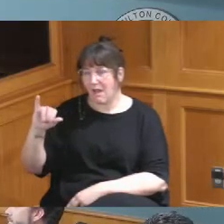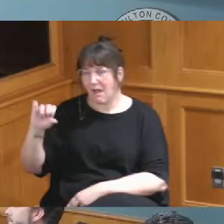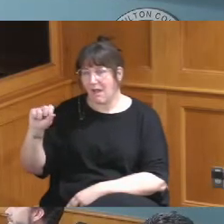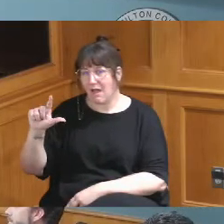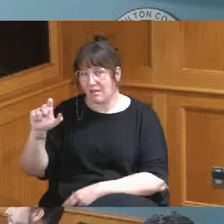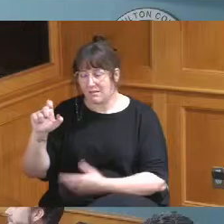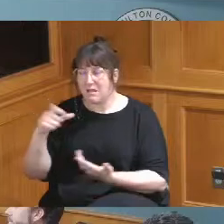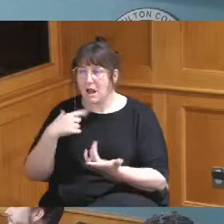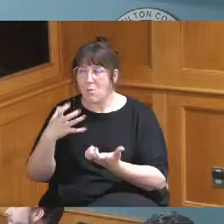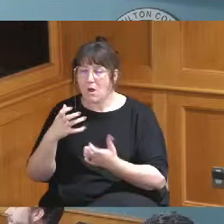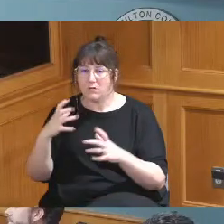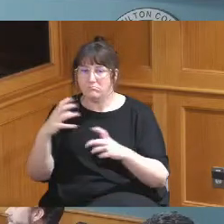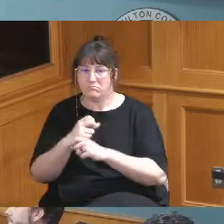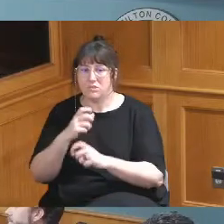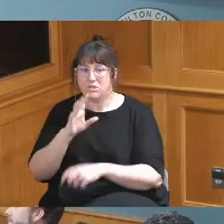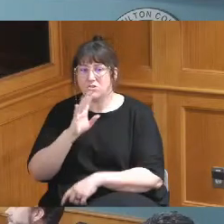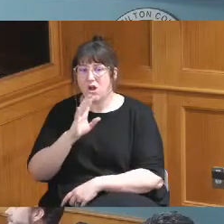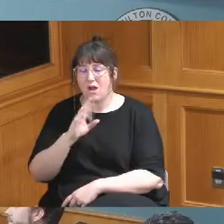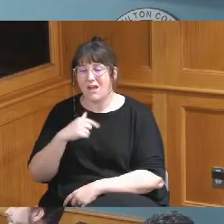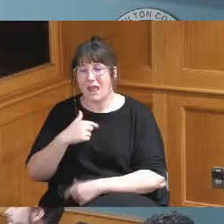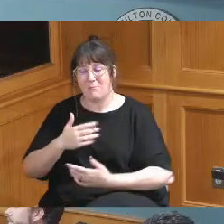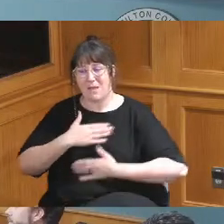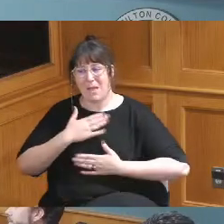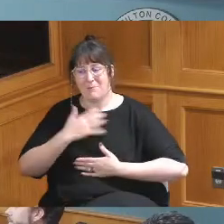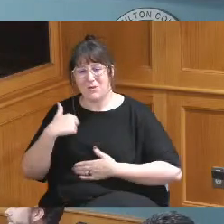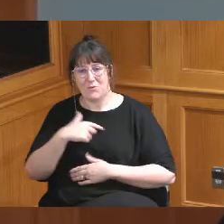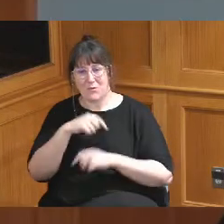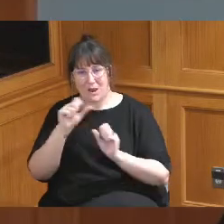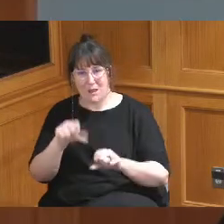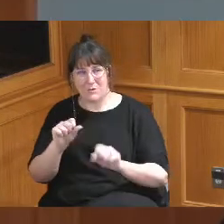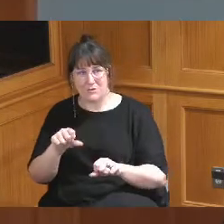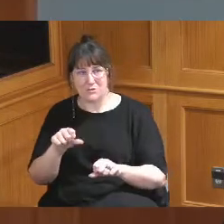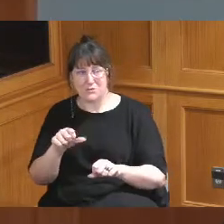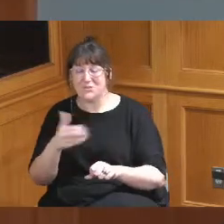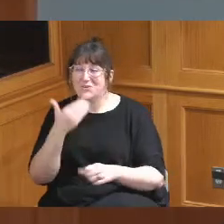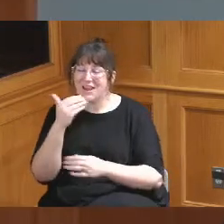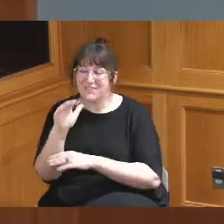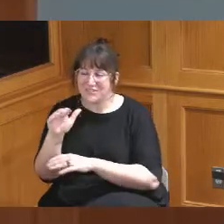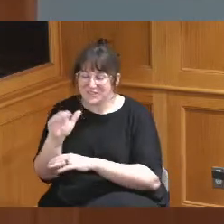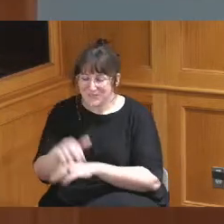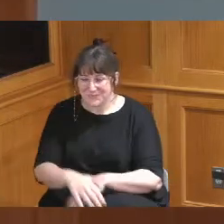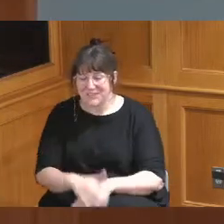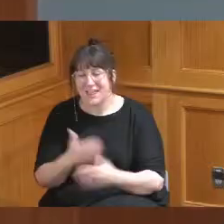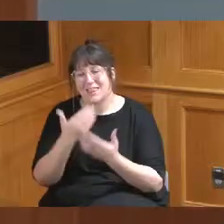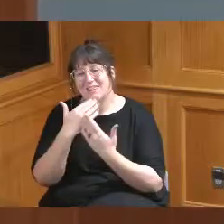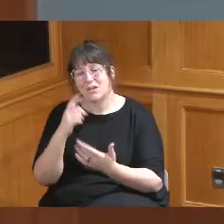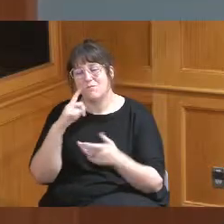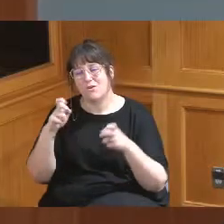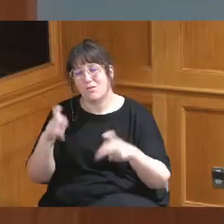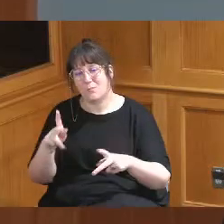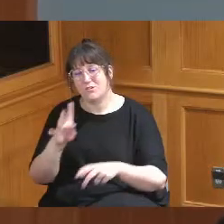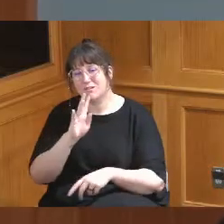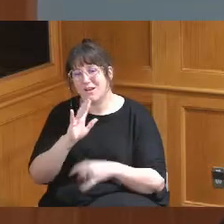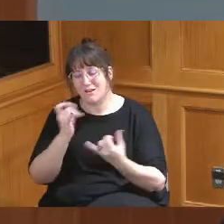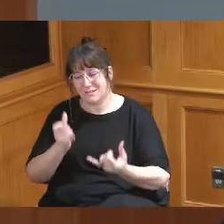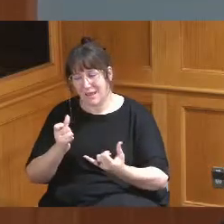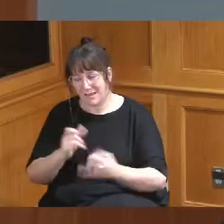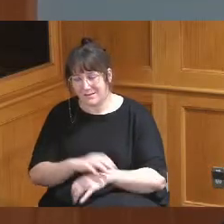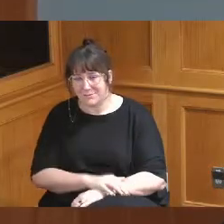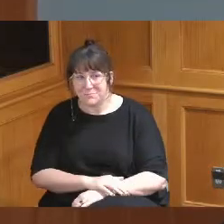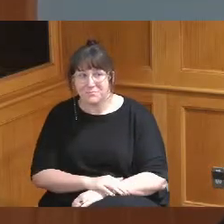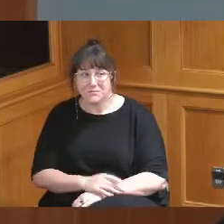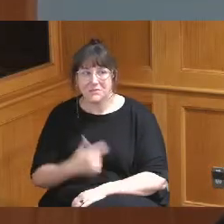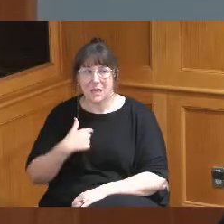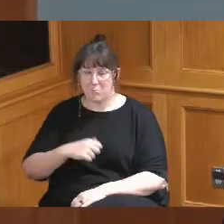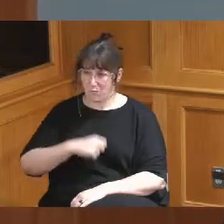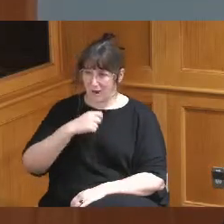bit, and I'm so thankful that we are able to. So good afternoon, commissioners, and thank you for the opportunity to speak today. I'm proud